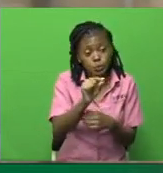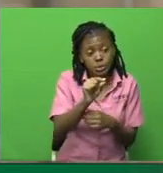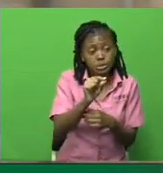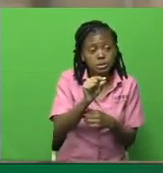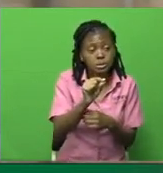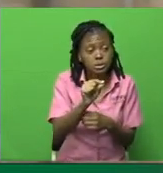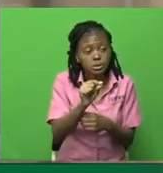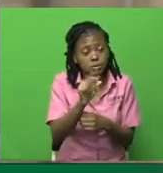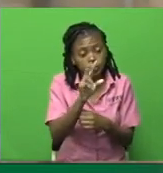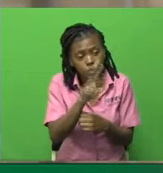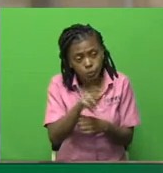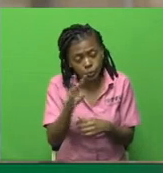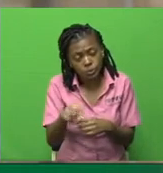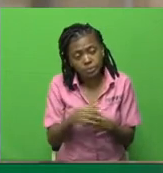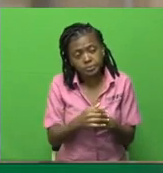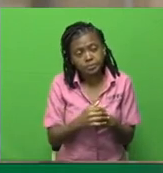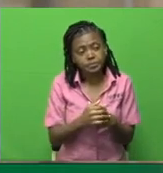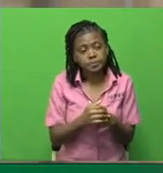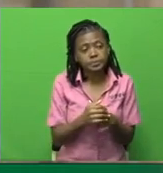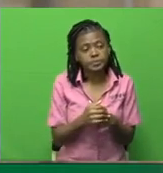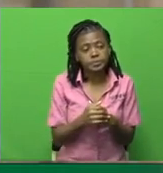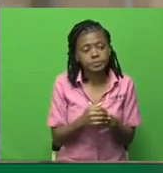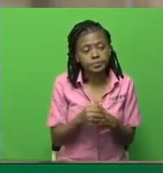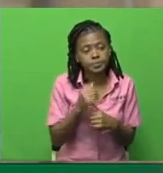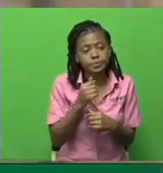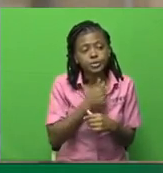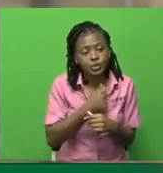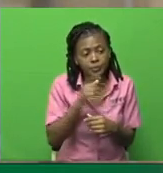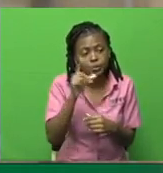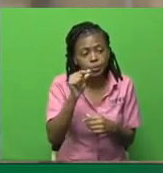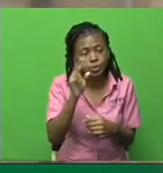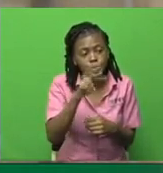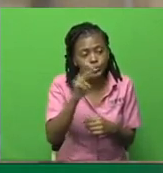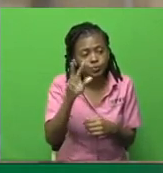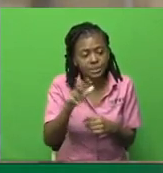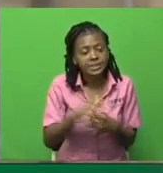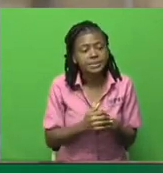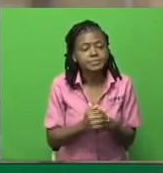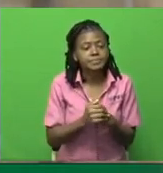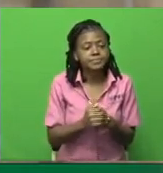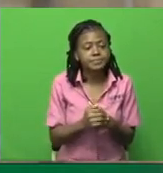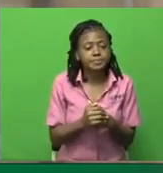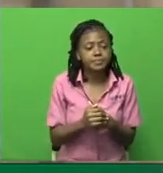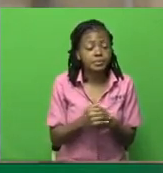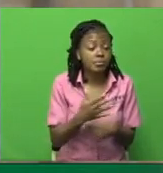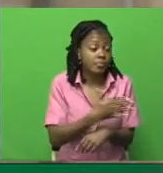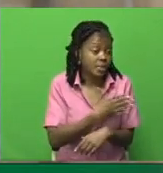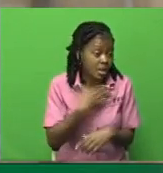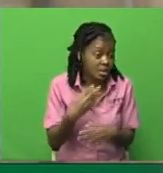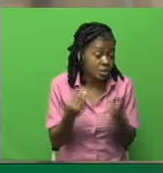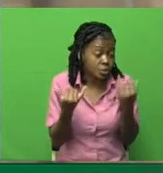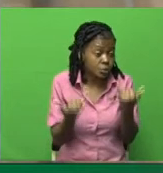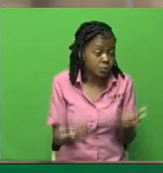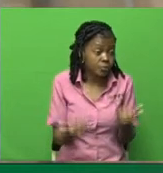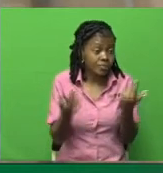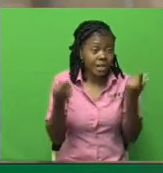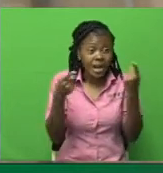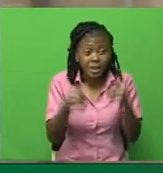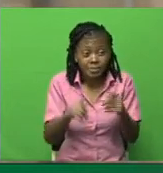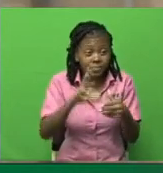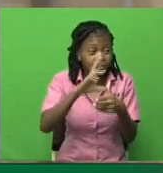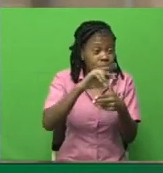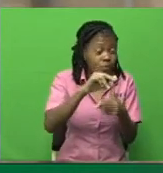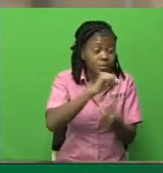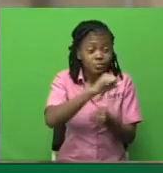2022 2023 I'm sorry with respect to disaster preparedness you would recognize Madam Madam